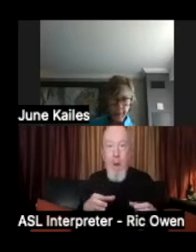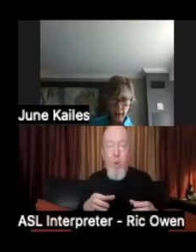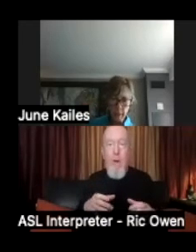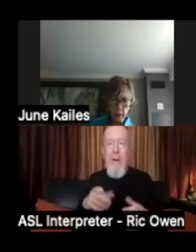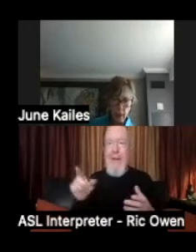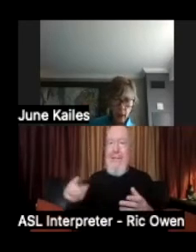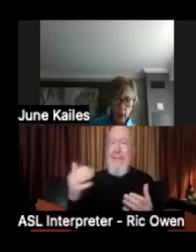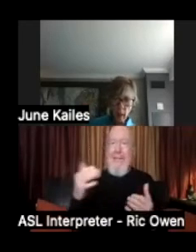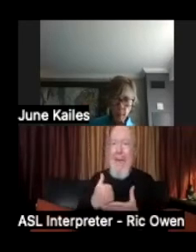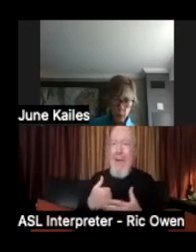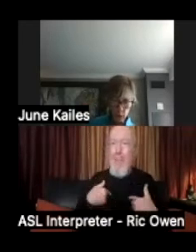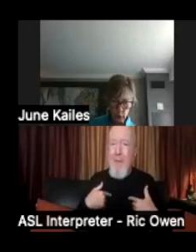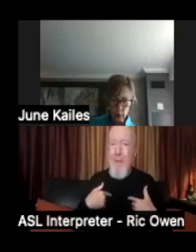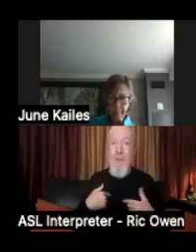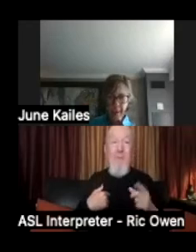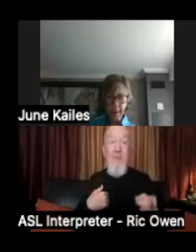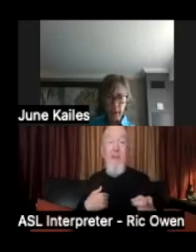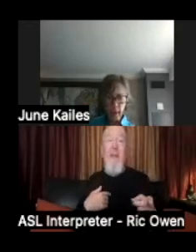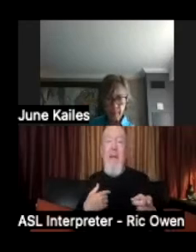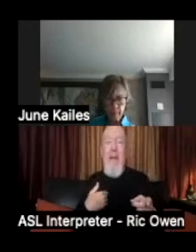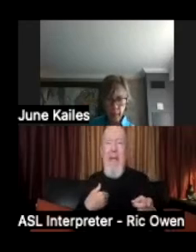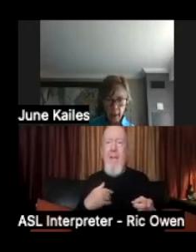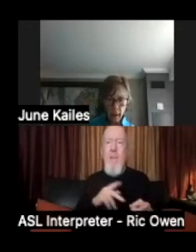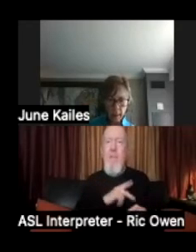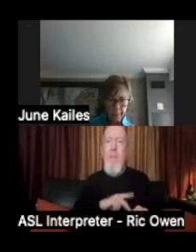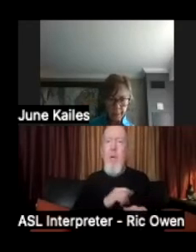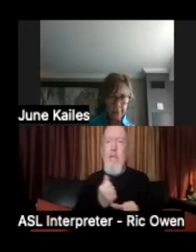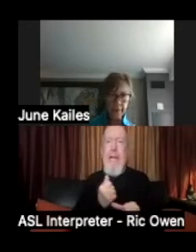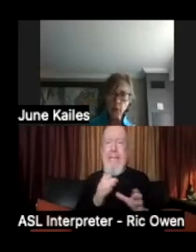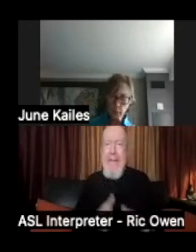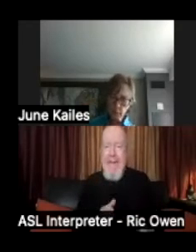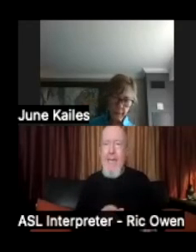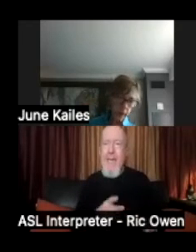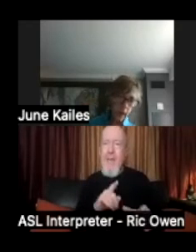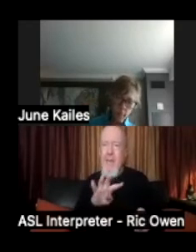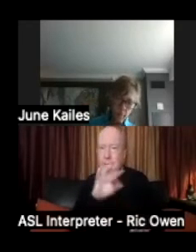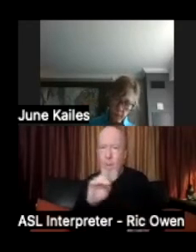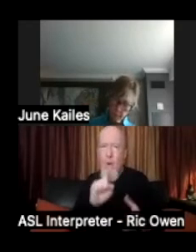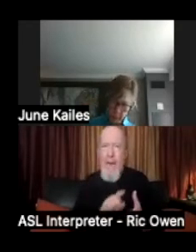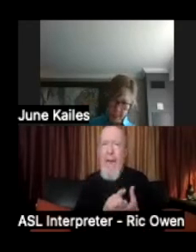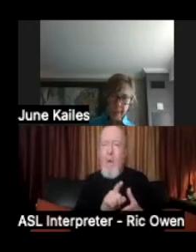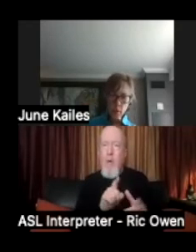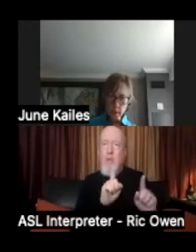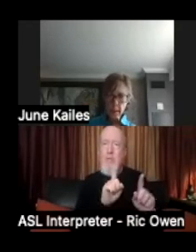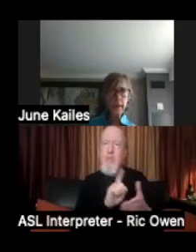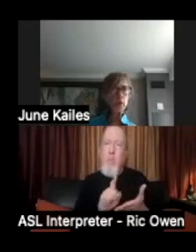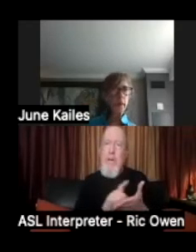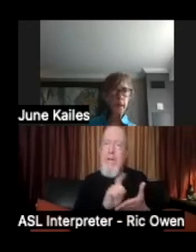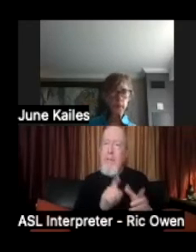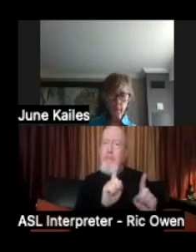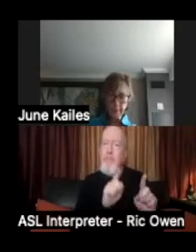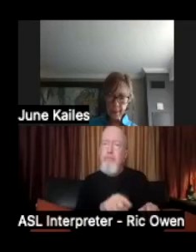week of personal care and assistance with bathing,